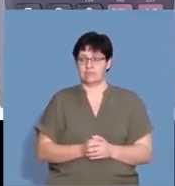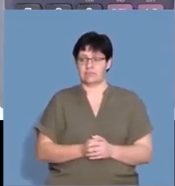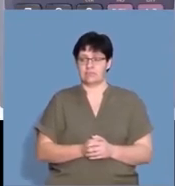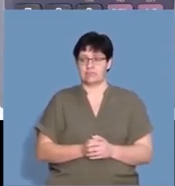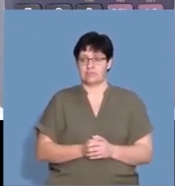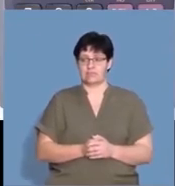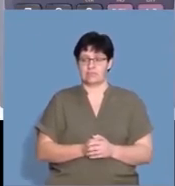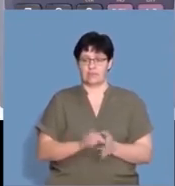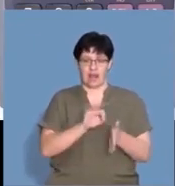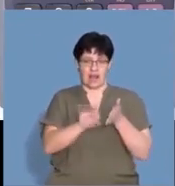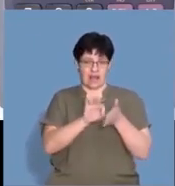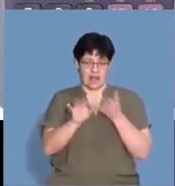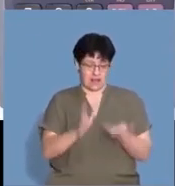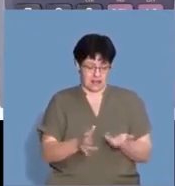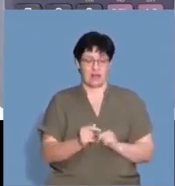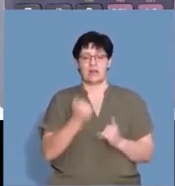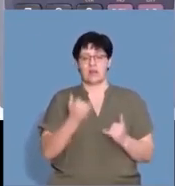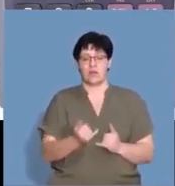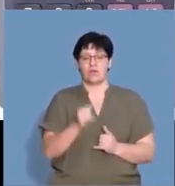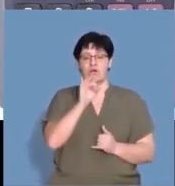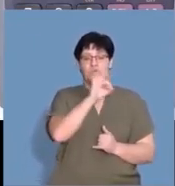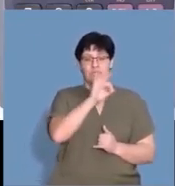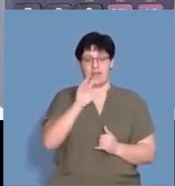Clear the calculator. So I've got